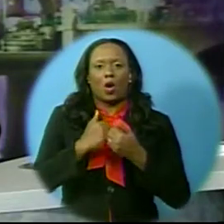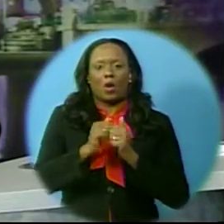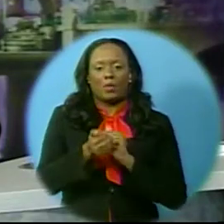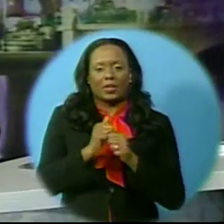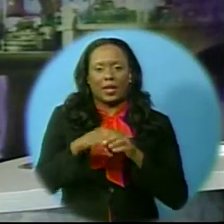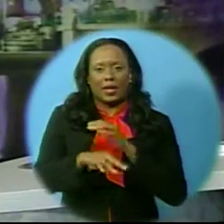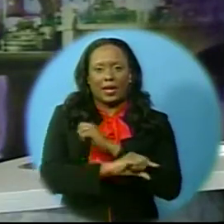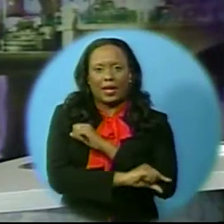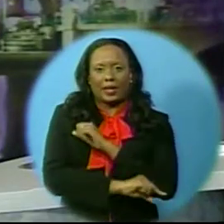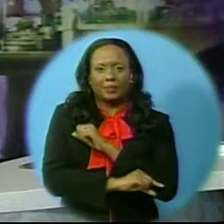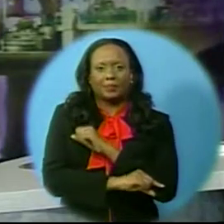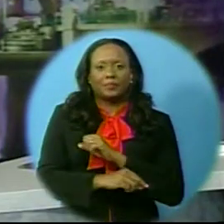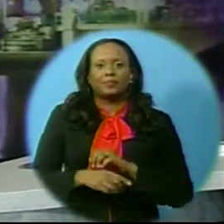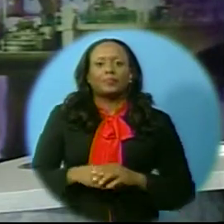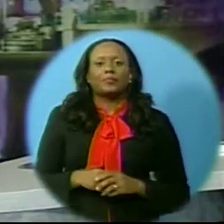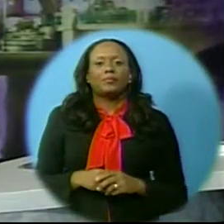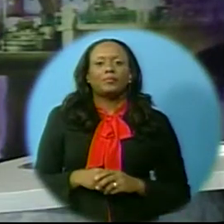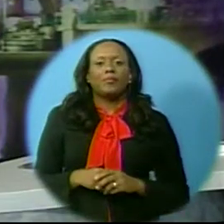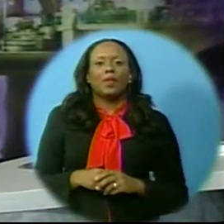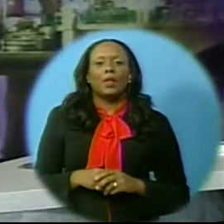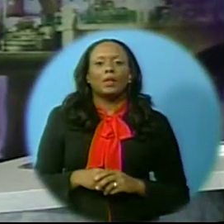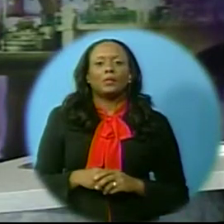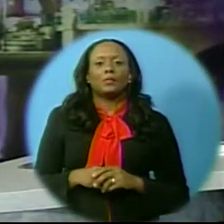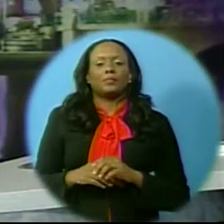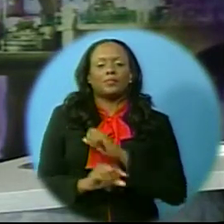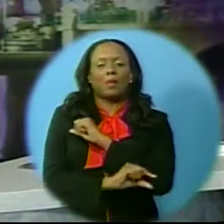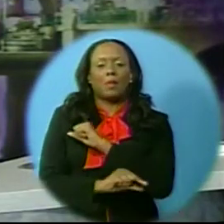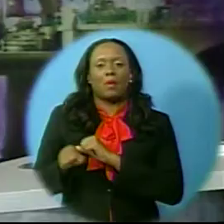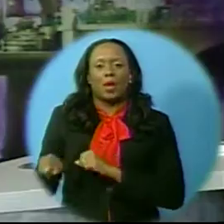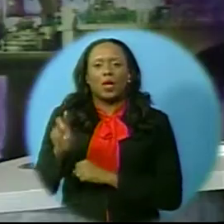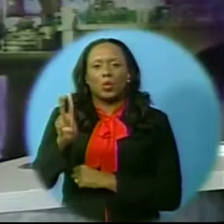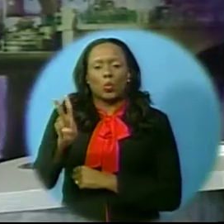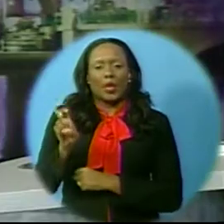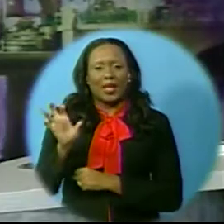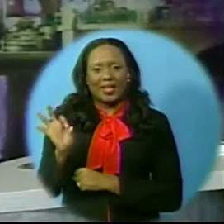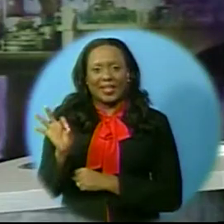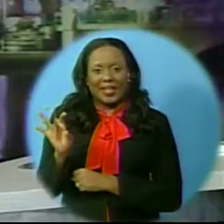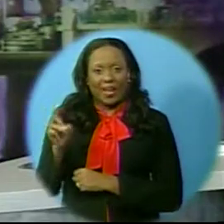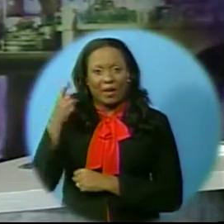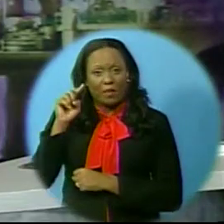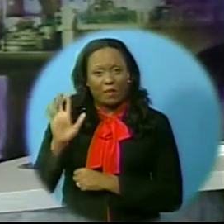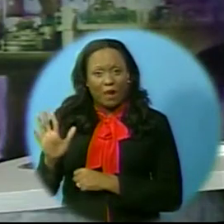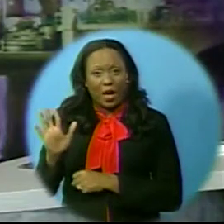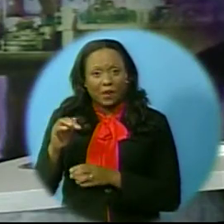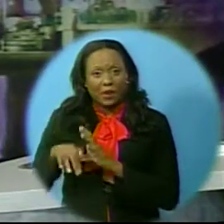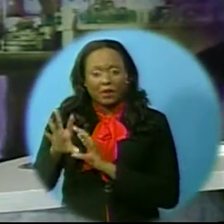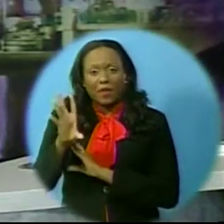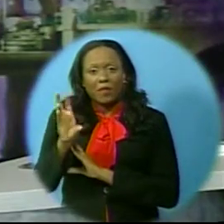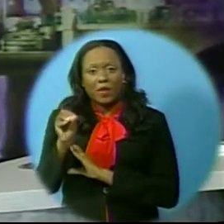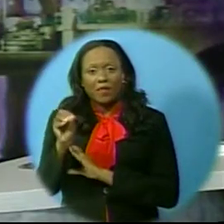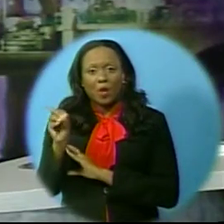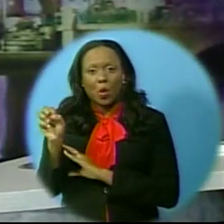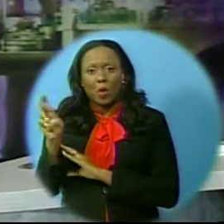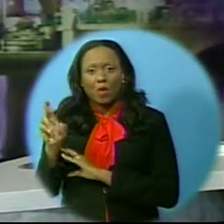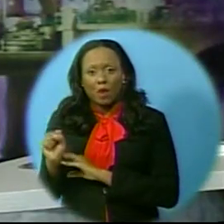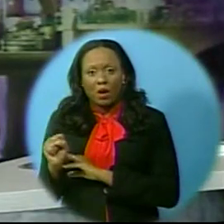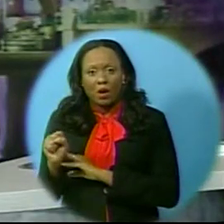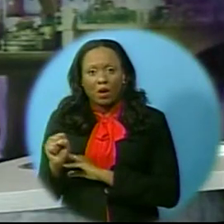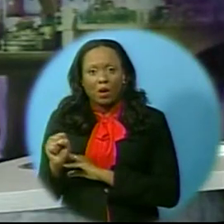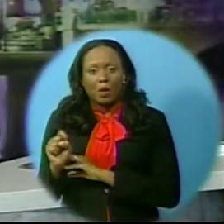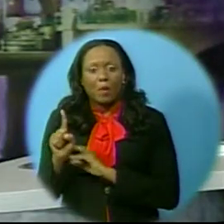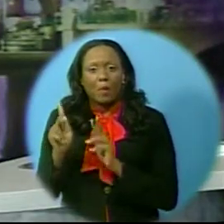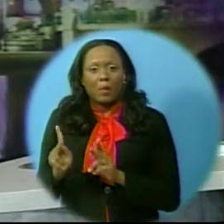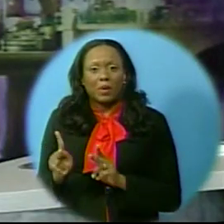Guyana. They were up against the hosts, who scored 298 for 5 in their 50 overs, led by 2 century